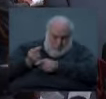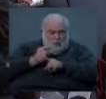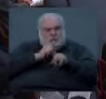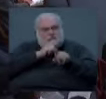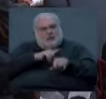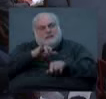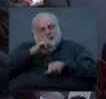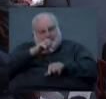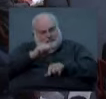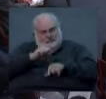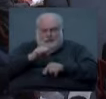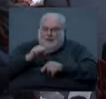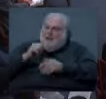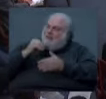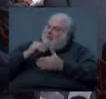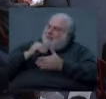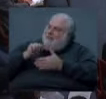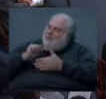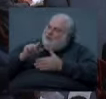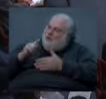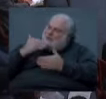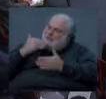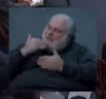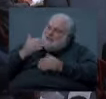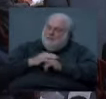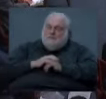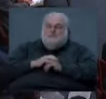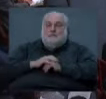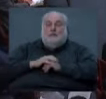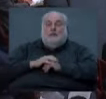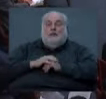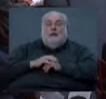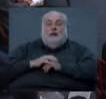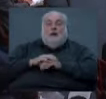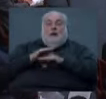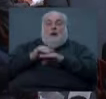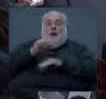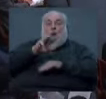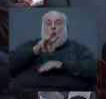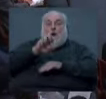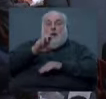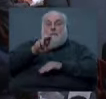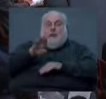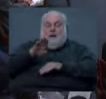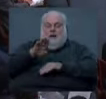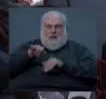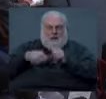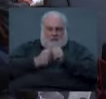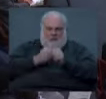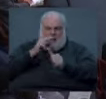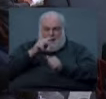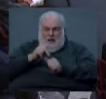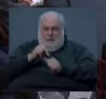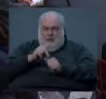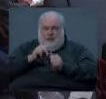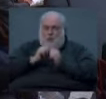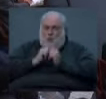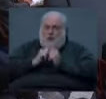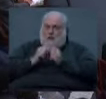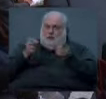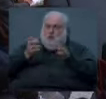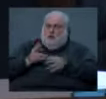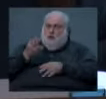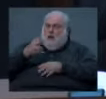Okay. That's all I needed. Thank you. Director Webb. Thank you, Mr. Mayor. Follow-up to Director